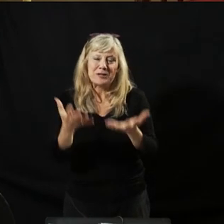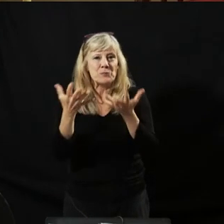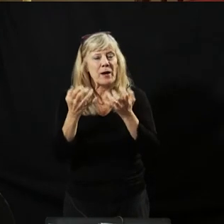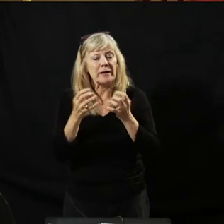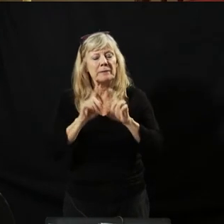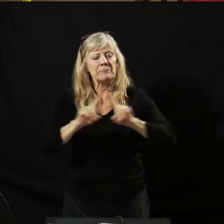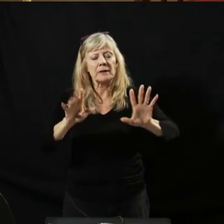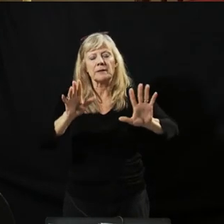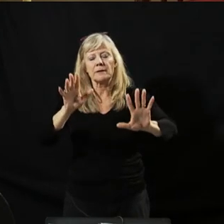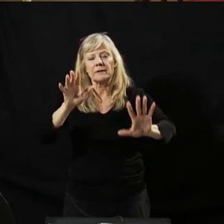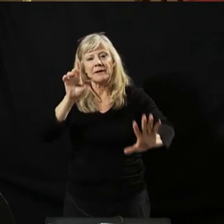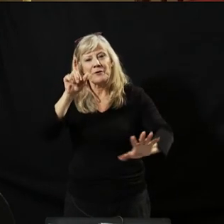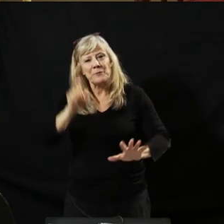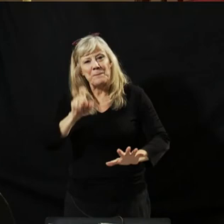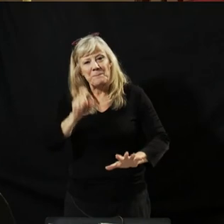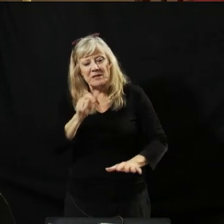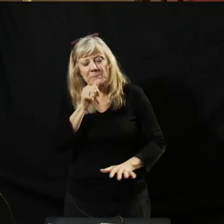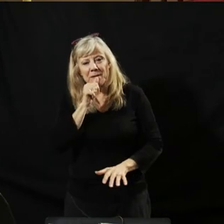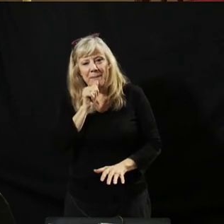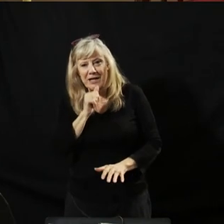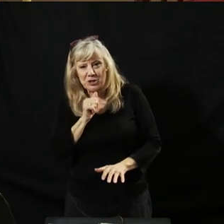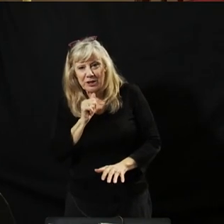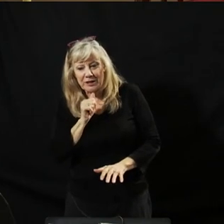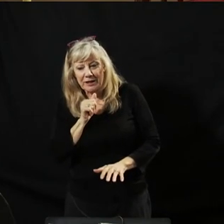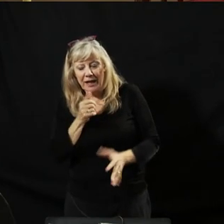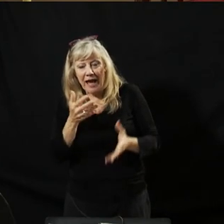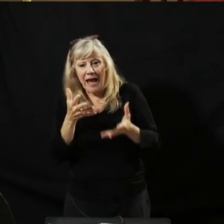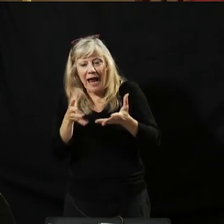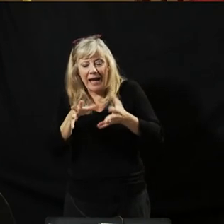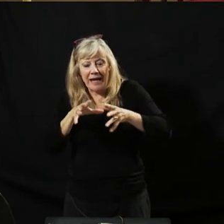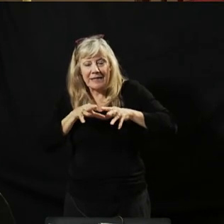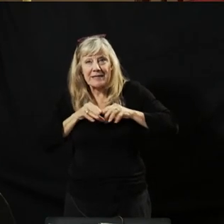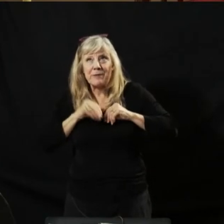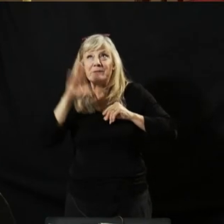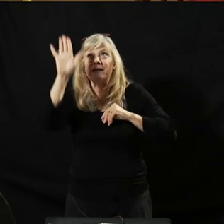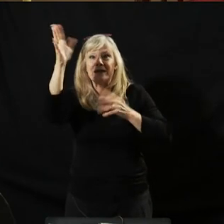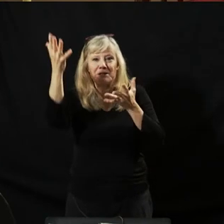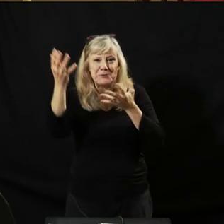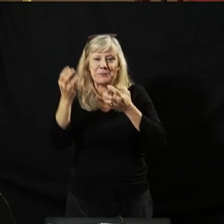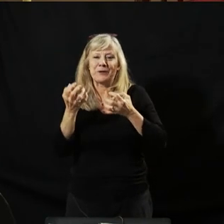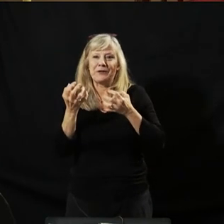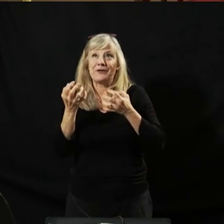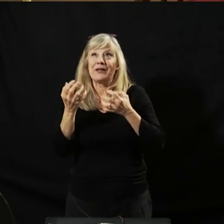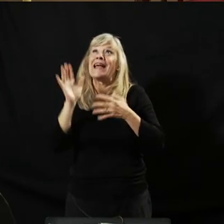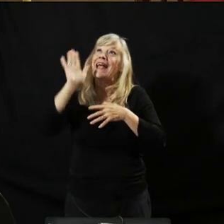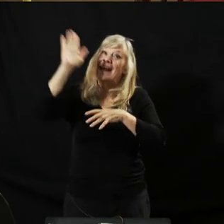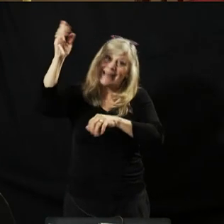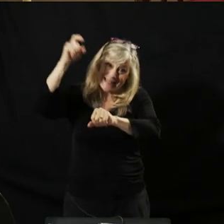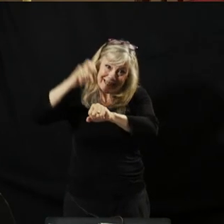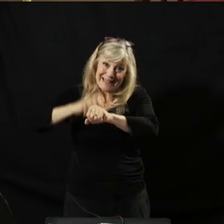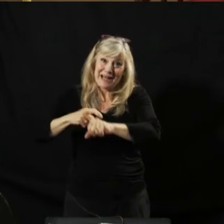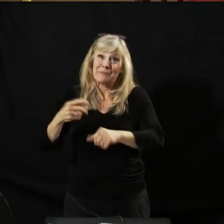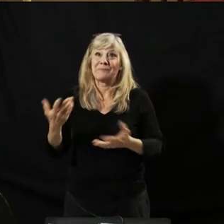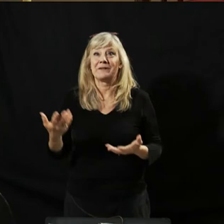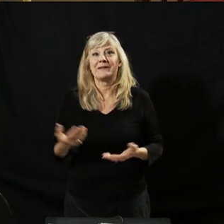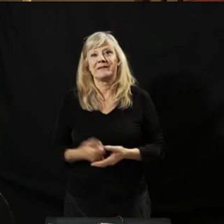be patient and must be willing to be accepting of his will in his time and season.